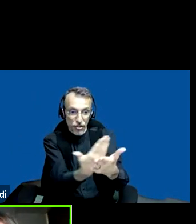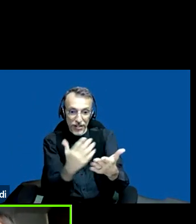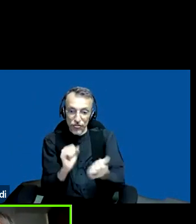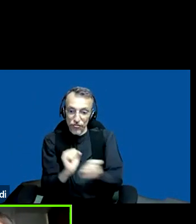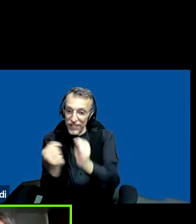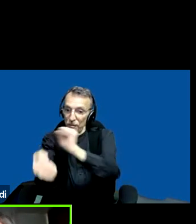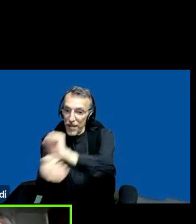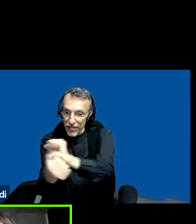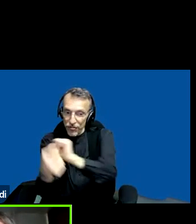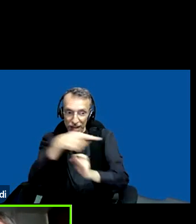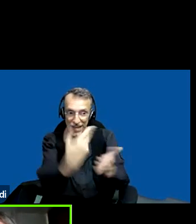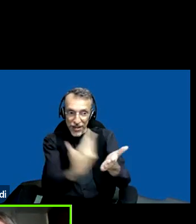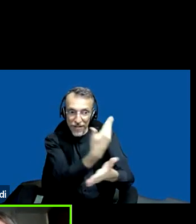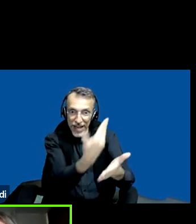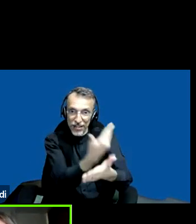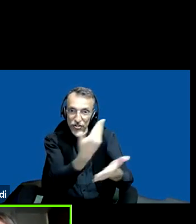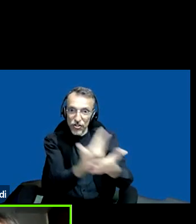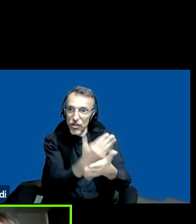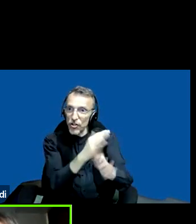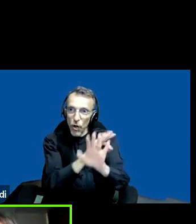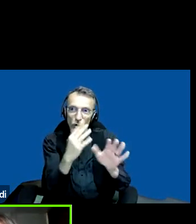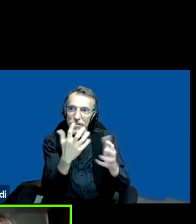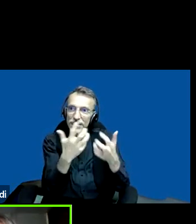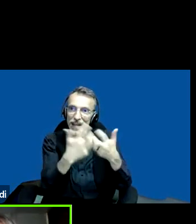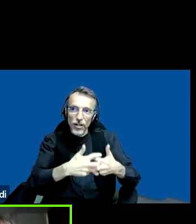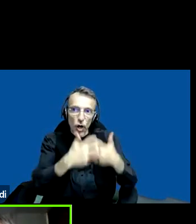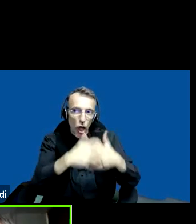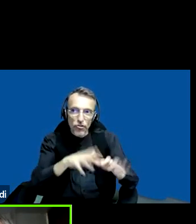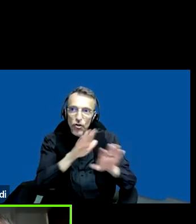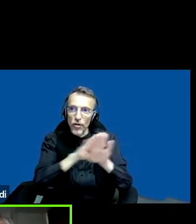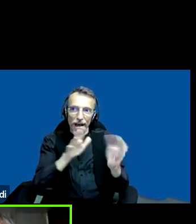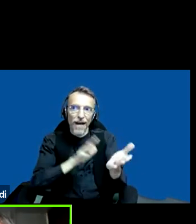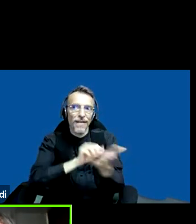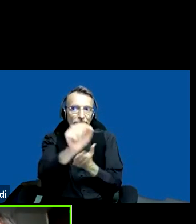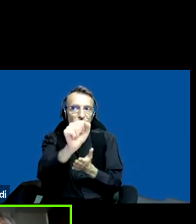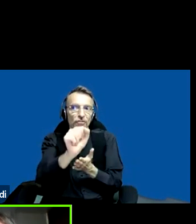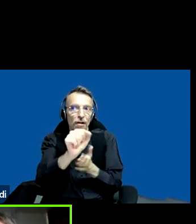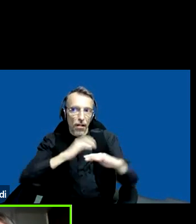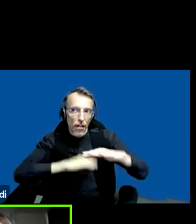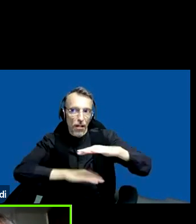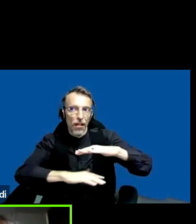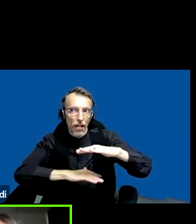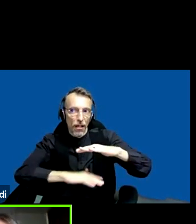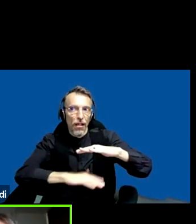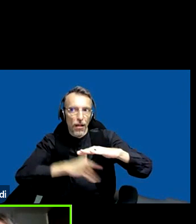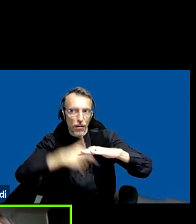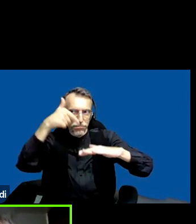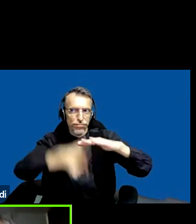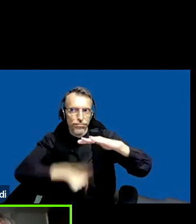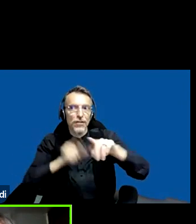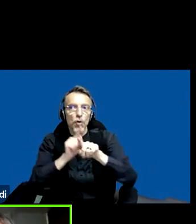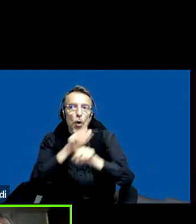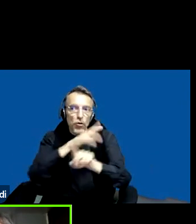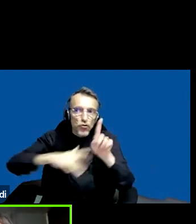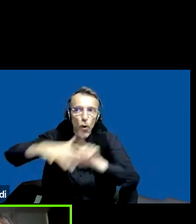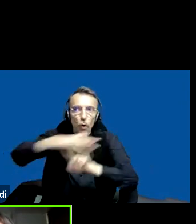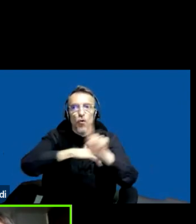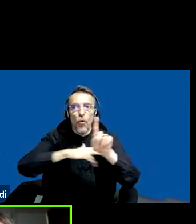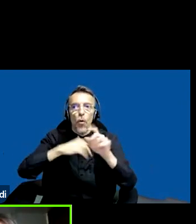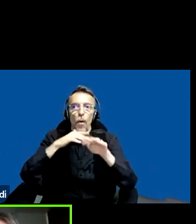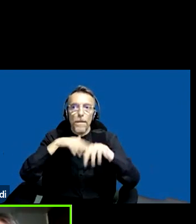innovations concerned are not technological. They are cultural at the deepest of levels. And that's where social movements, collective